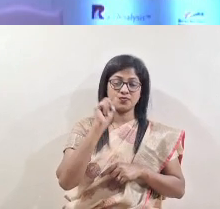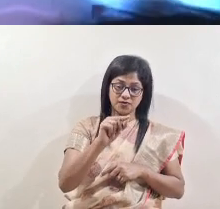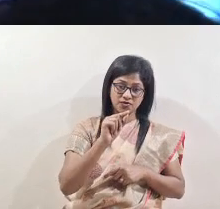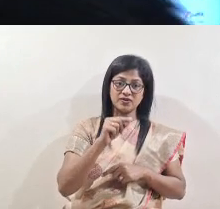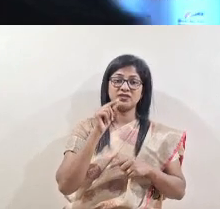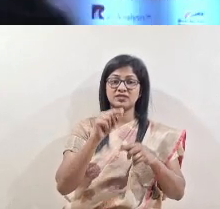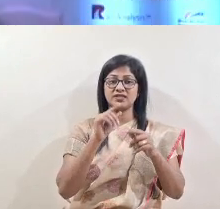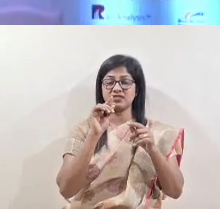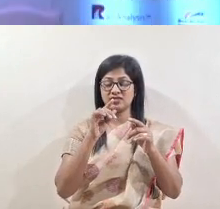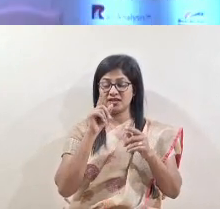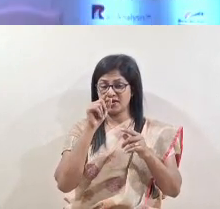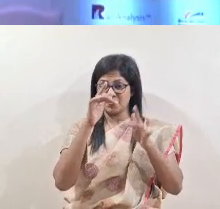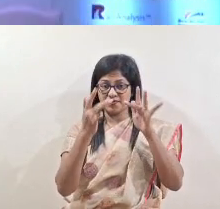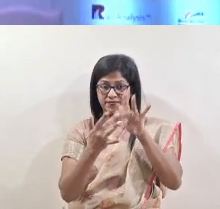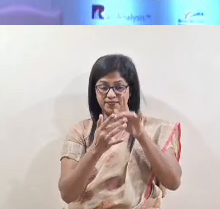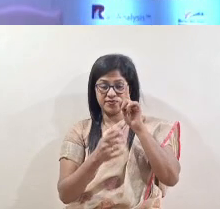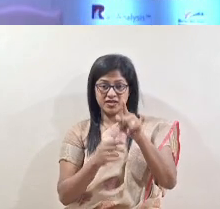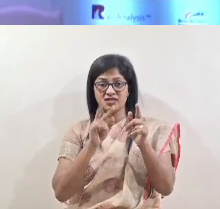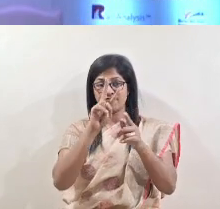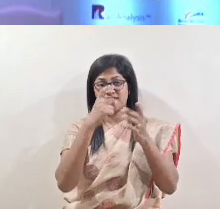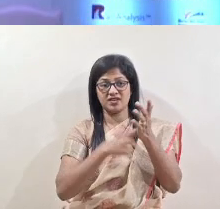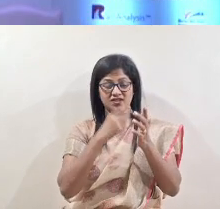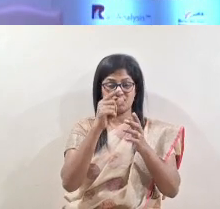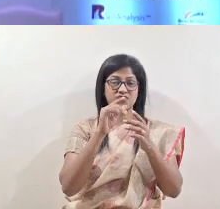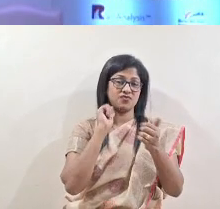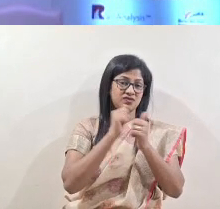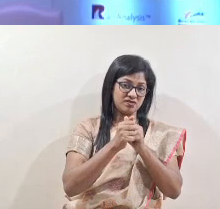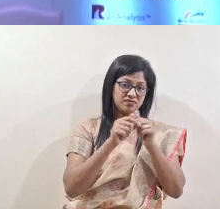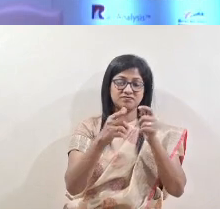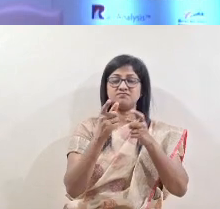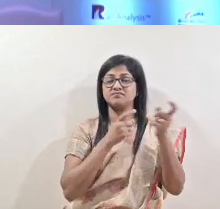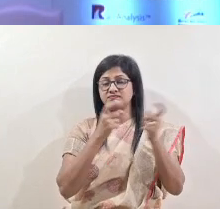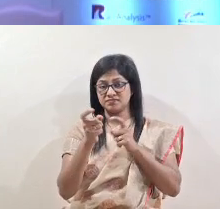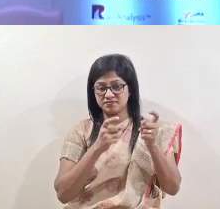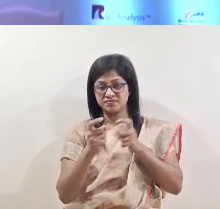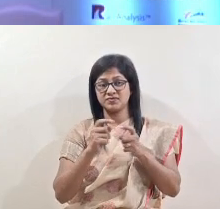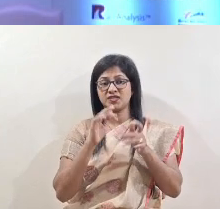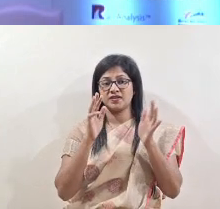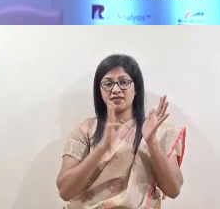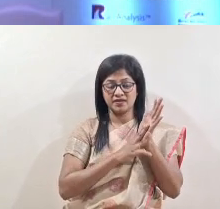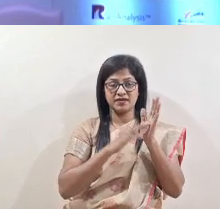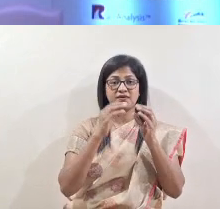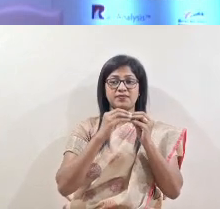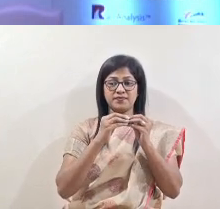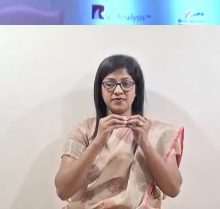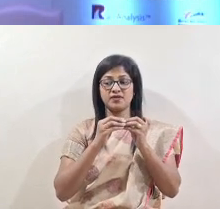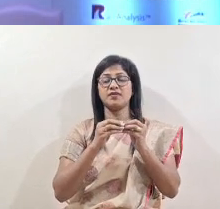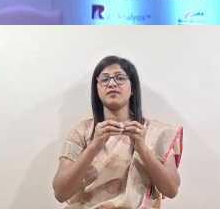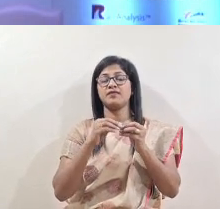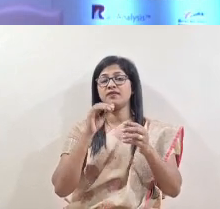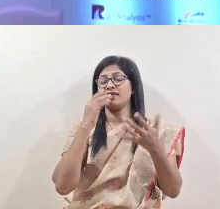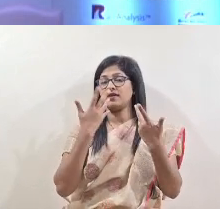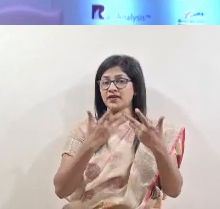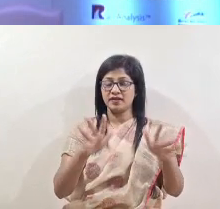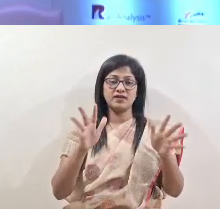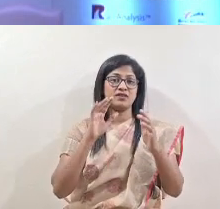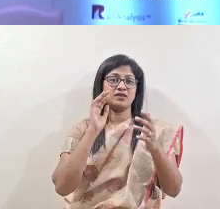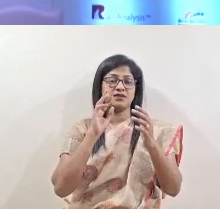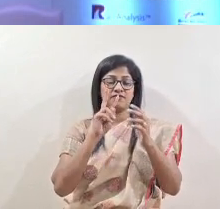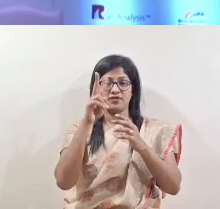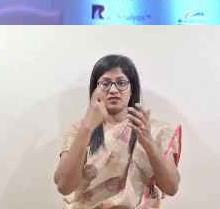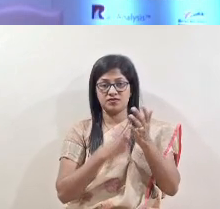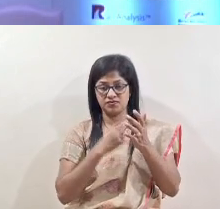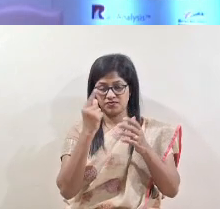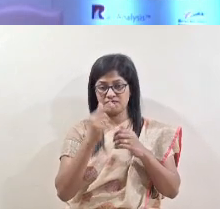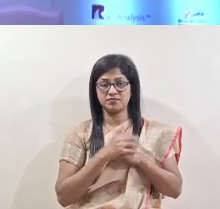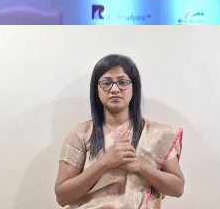should be the mid block with at least one VRU crash. For it to be the control, it is the mid block without any VRU crash. Now moving